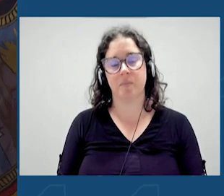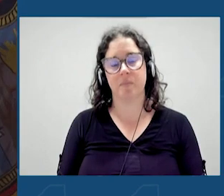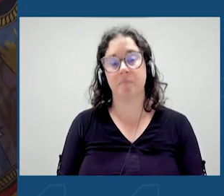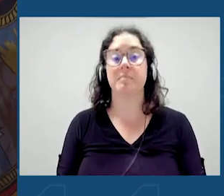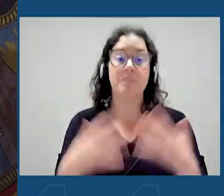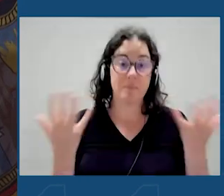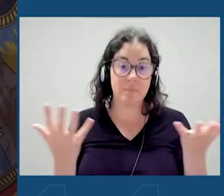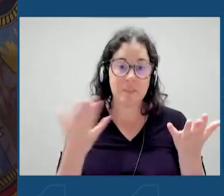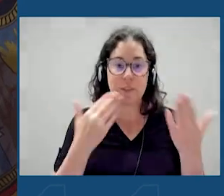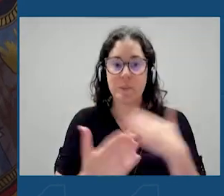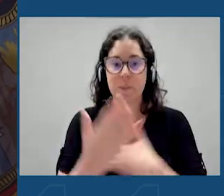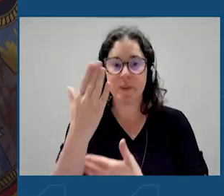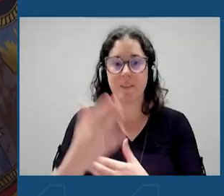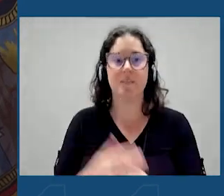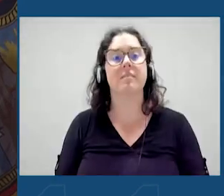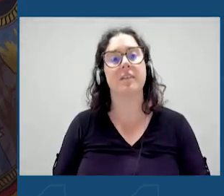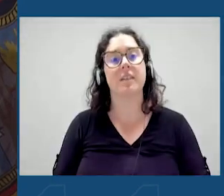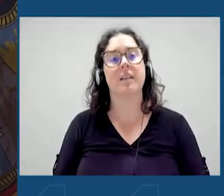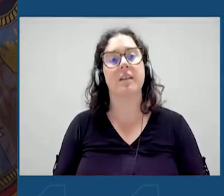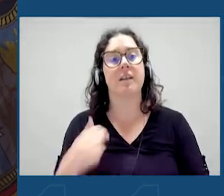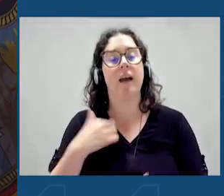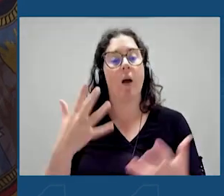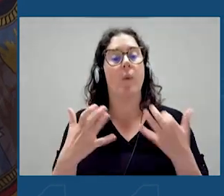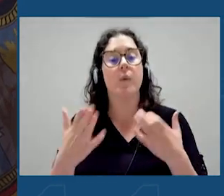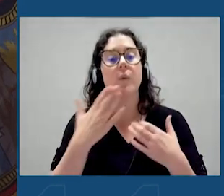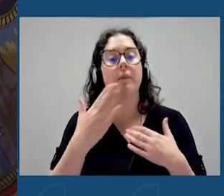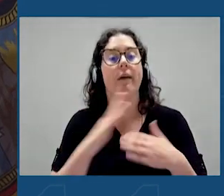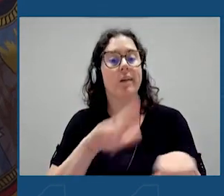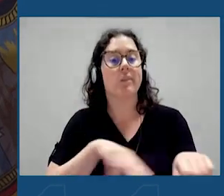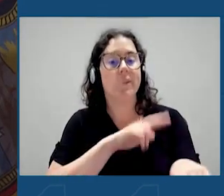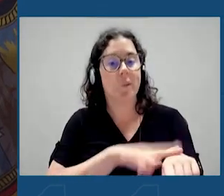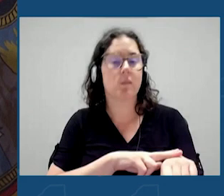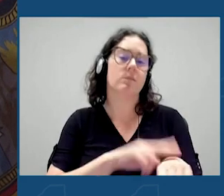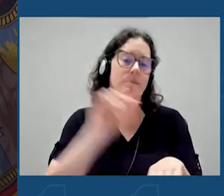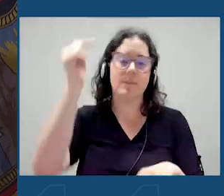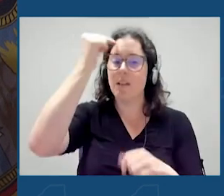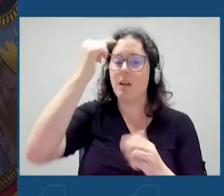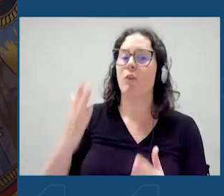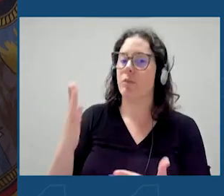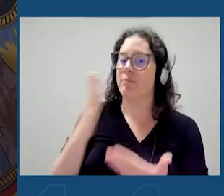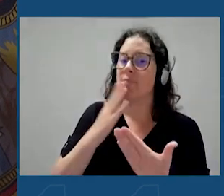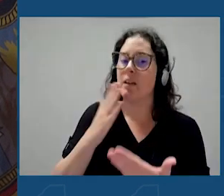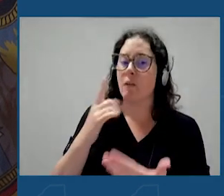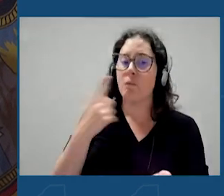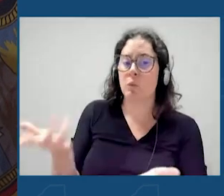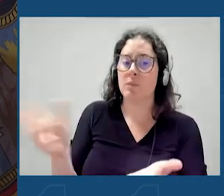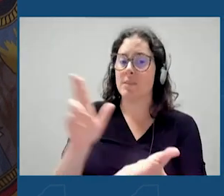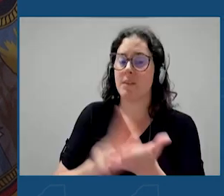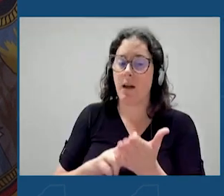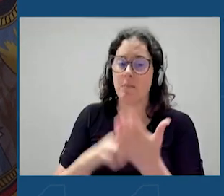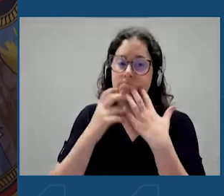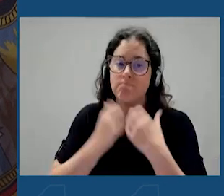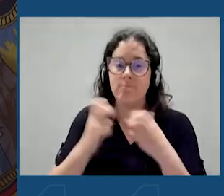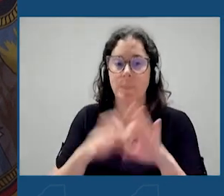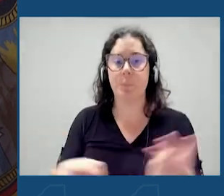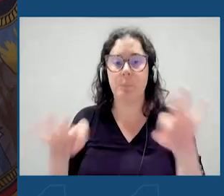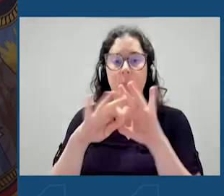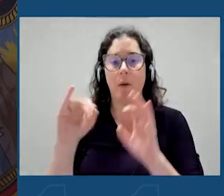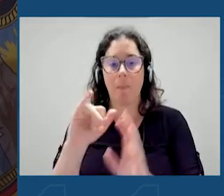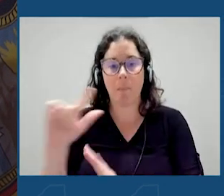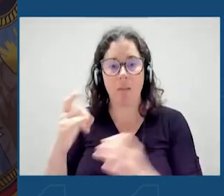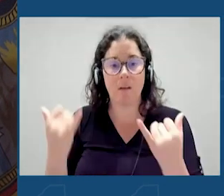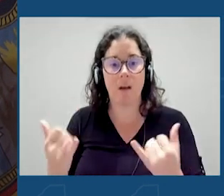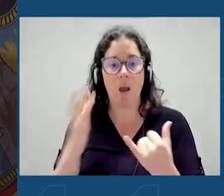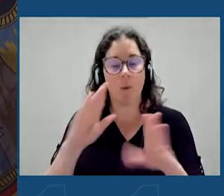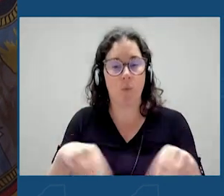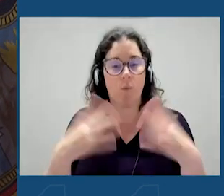Good morning. I want to thank you, Governor, for signing this meaningful bill today, which will provide more